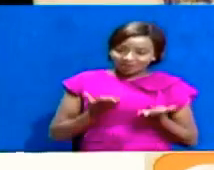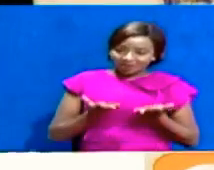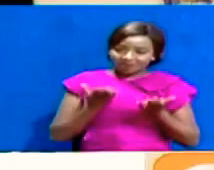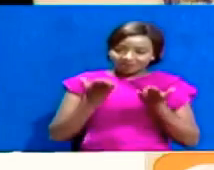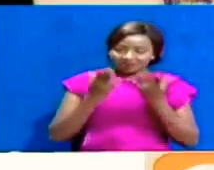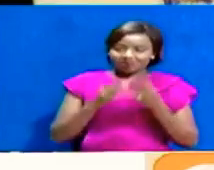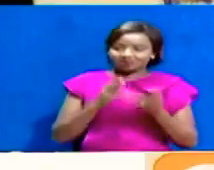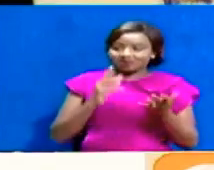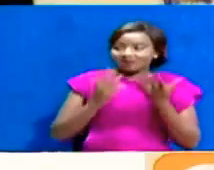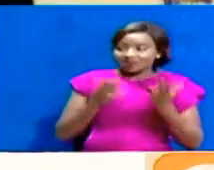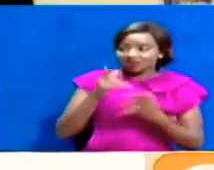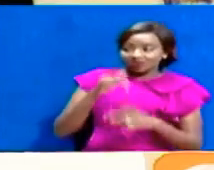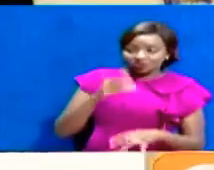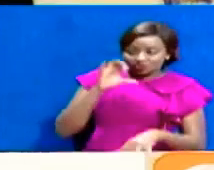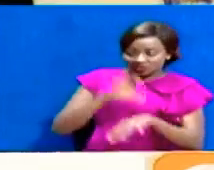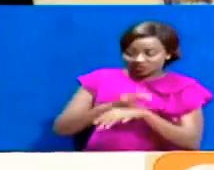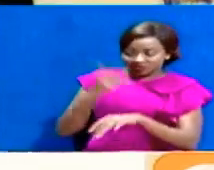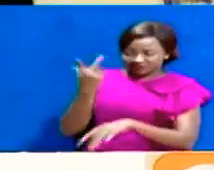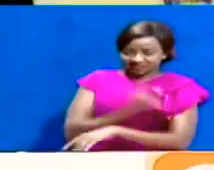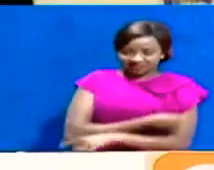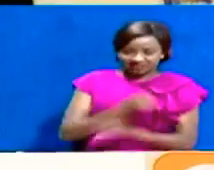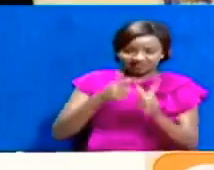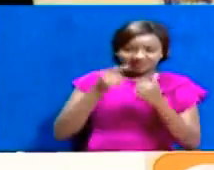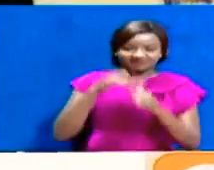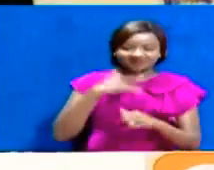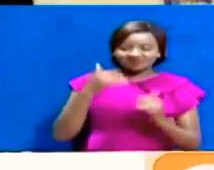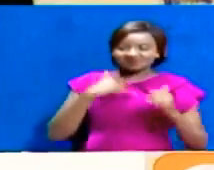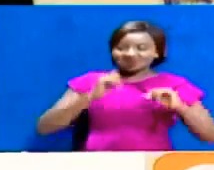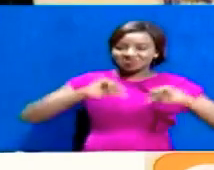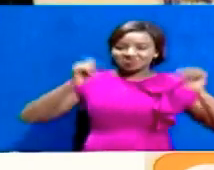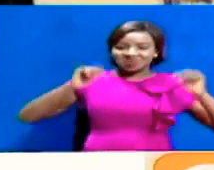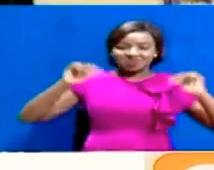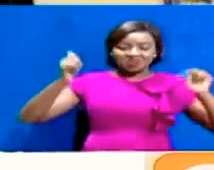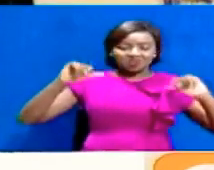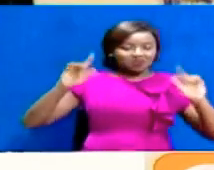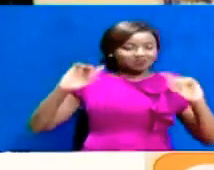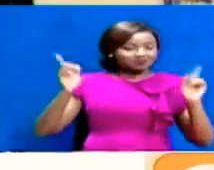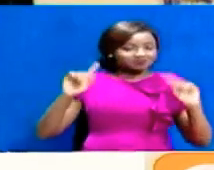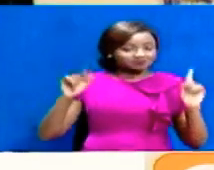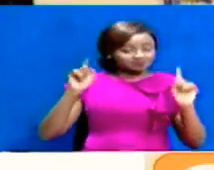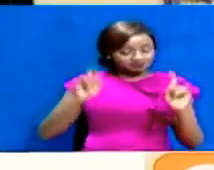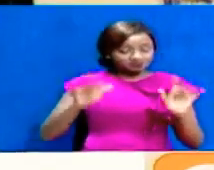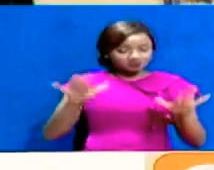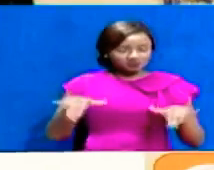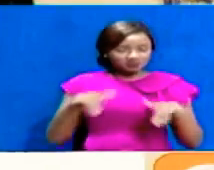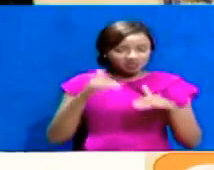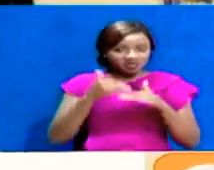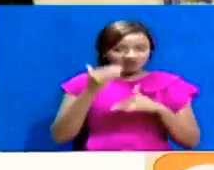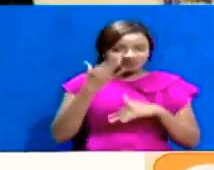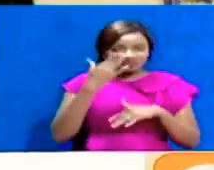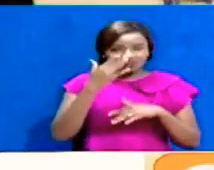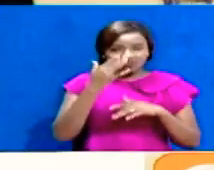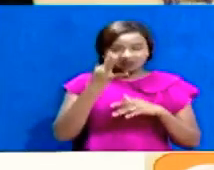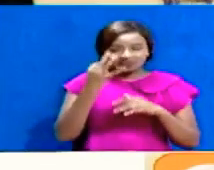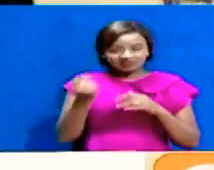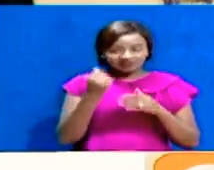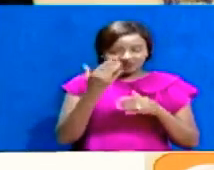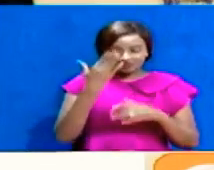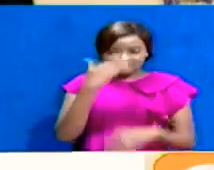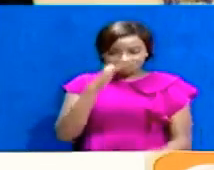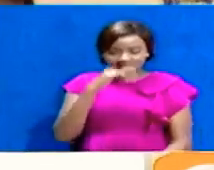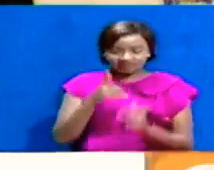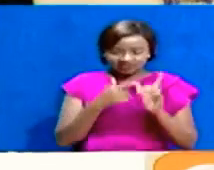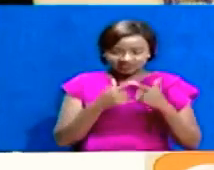and then feel that they're protected, but you really must wait until maybe past 35 days you started having a